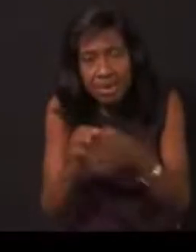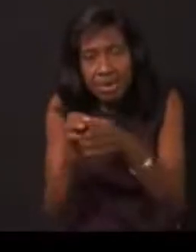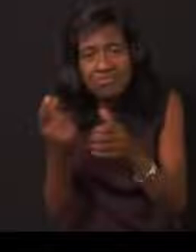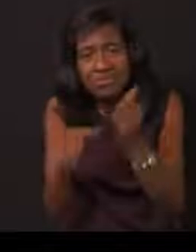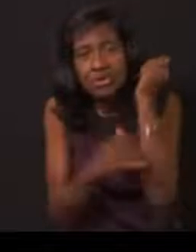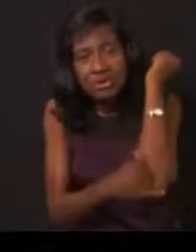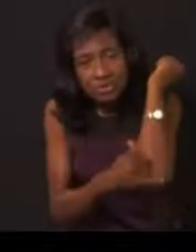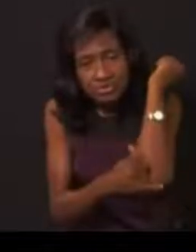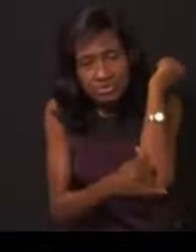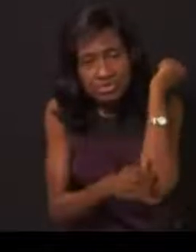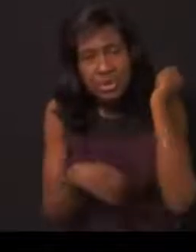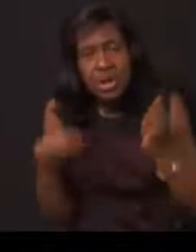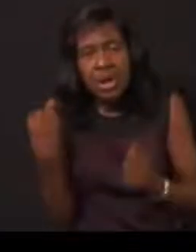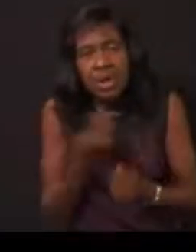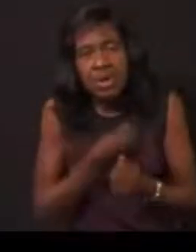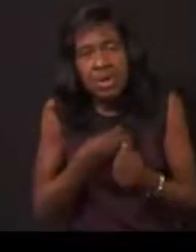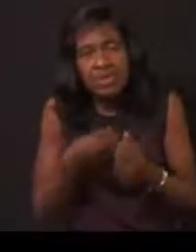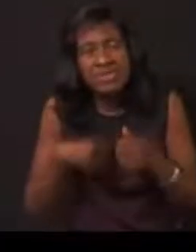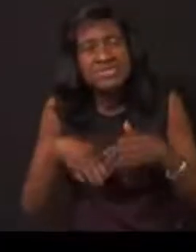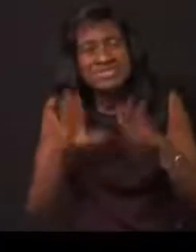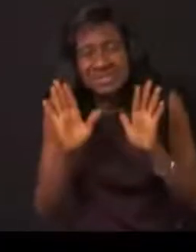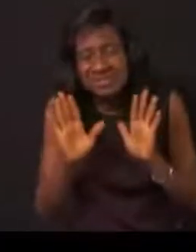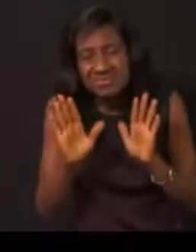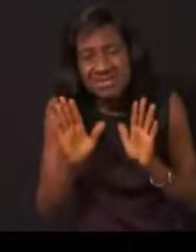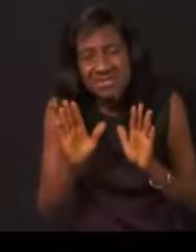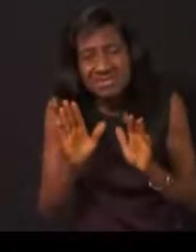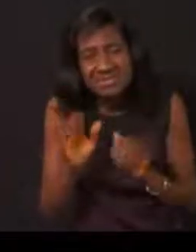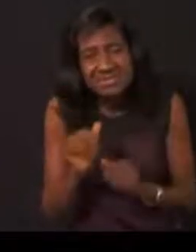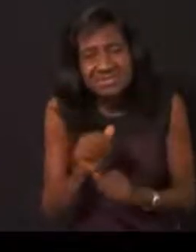sacrifices will not have been in vain.